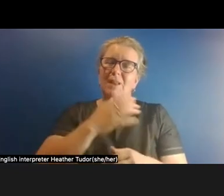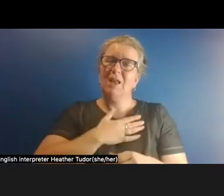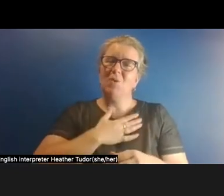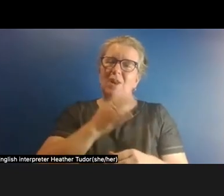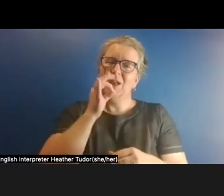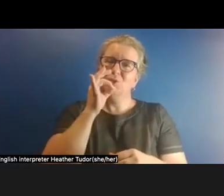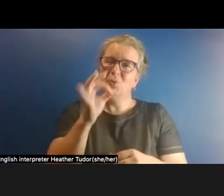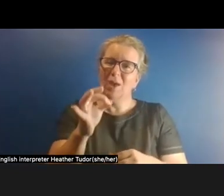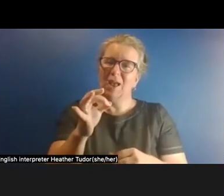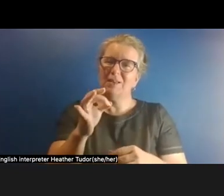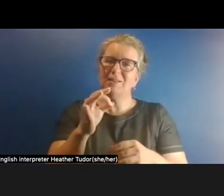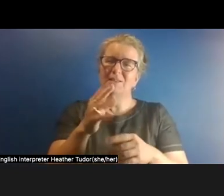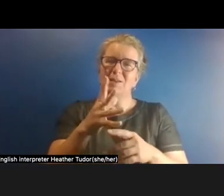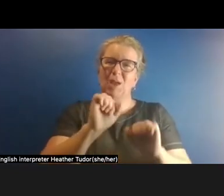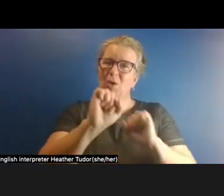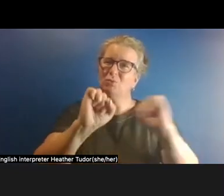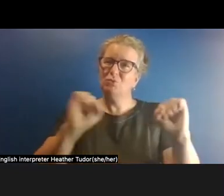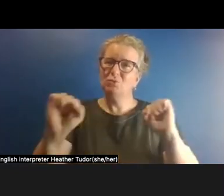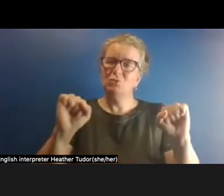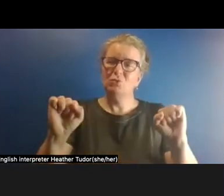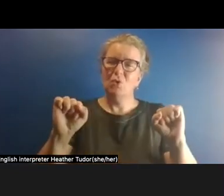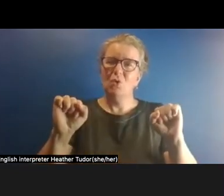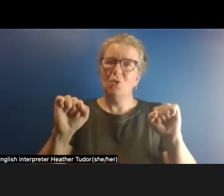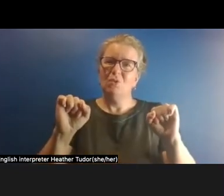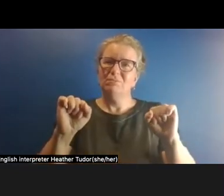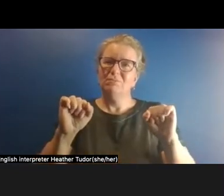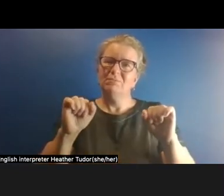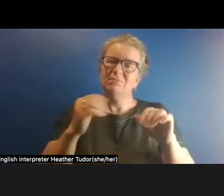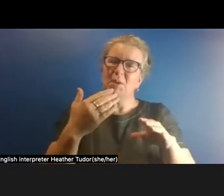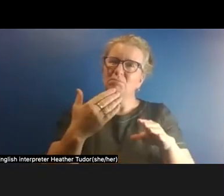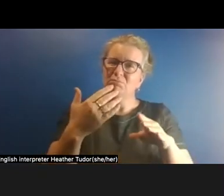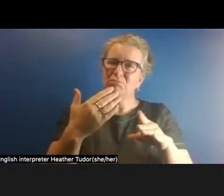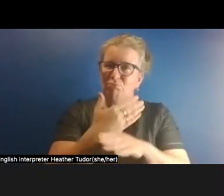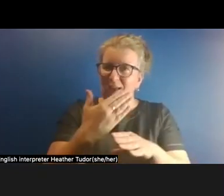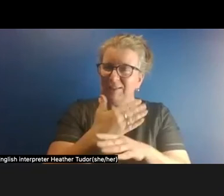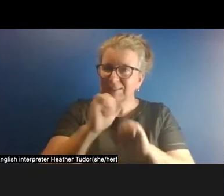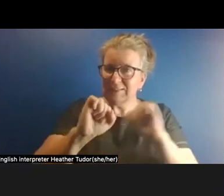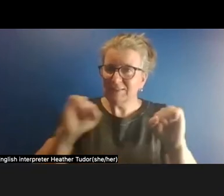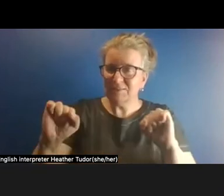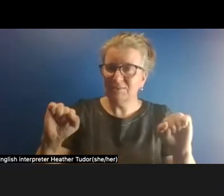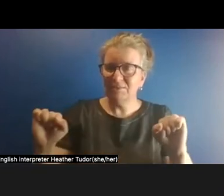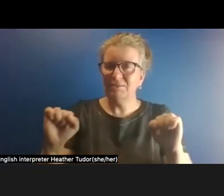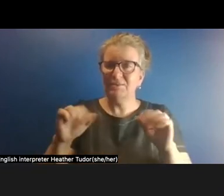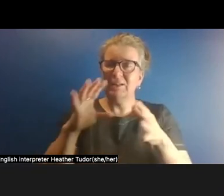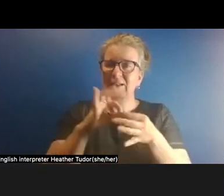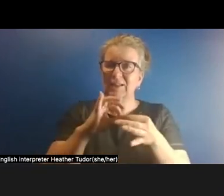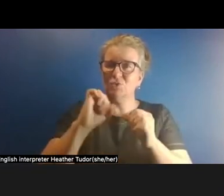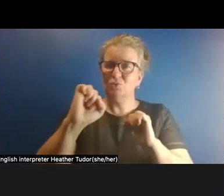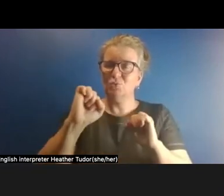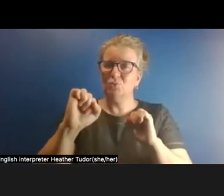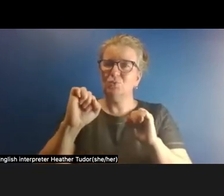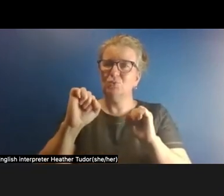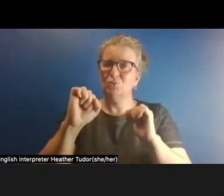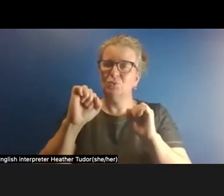relation to casteism? I remember in our preparation conversation that you all expressed a certain